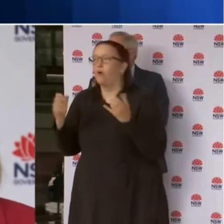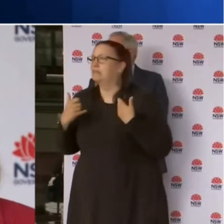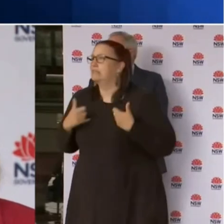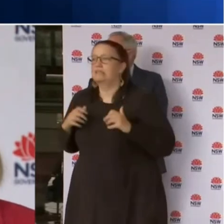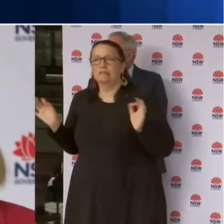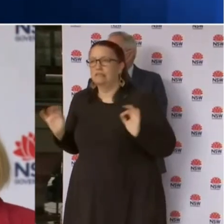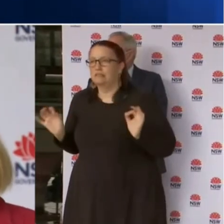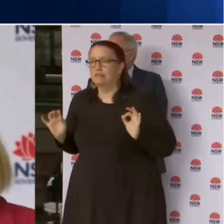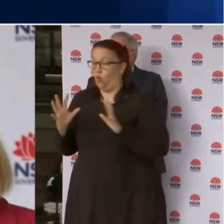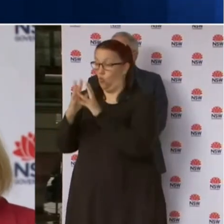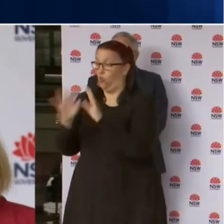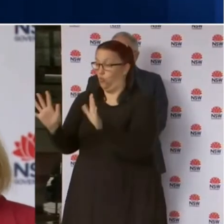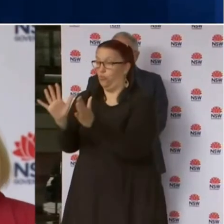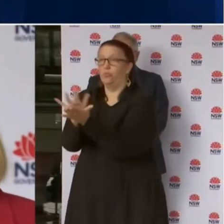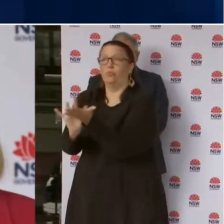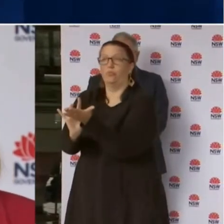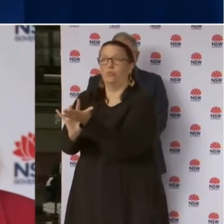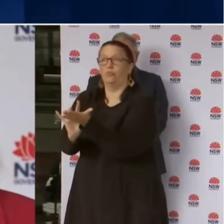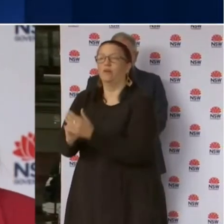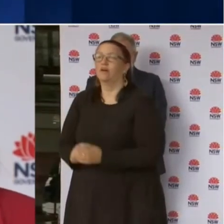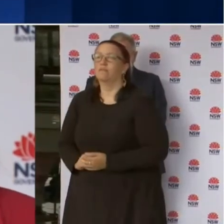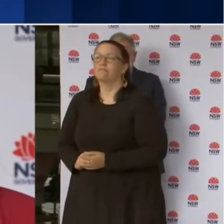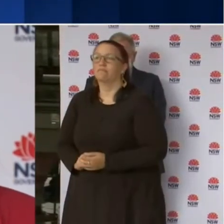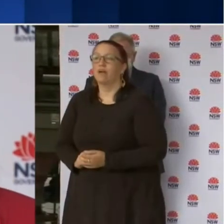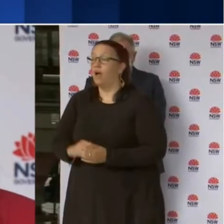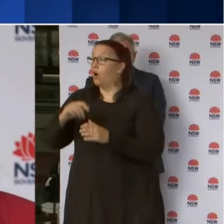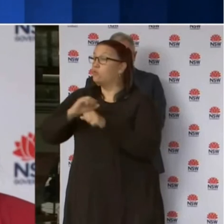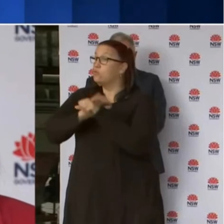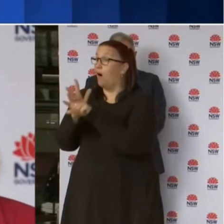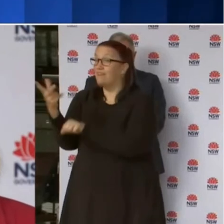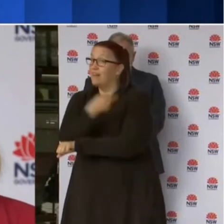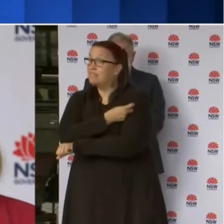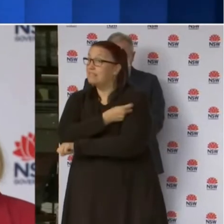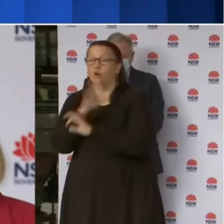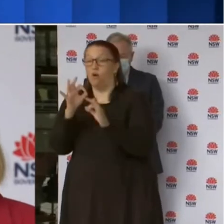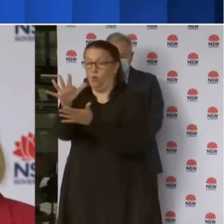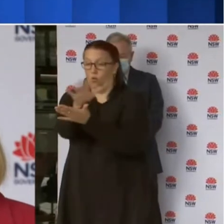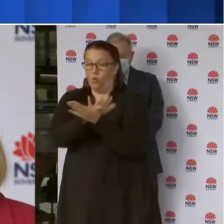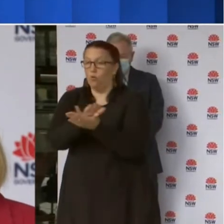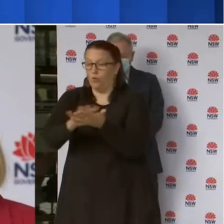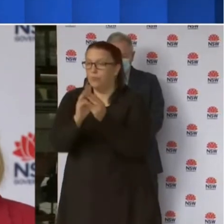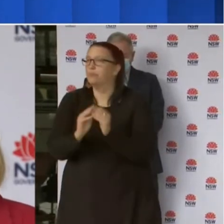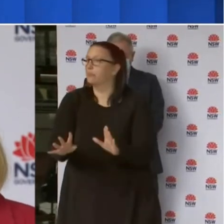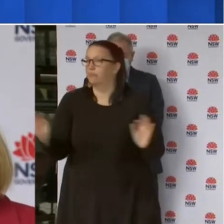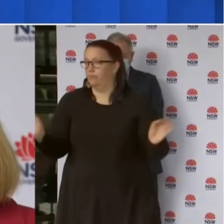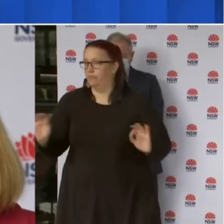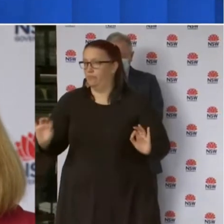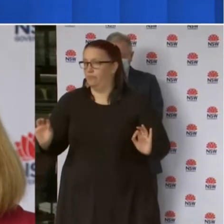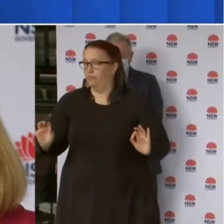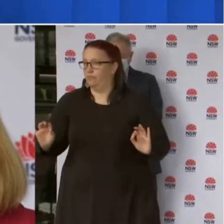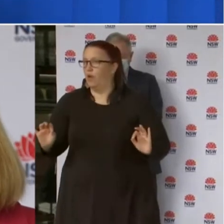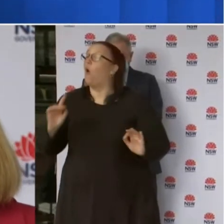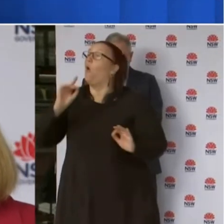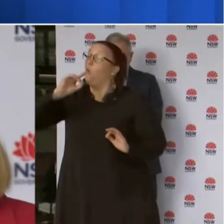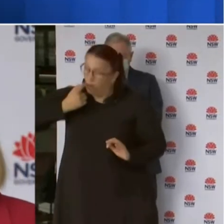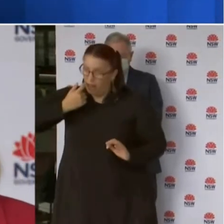incursions but then stomp it out. Even at 80% of the population protected